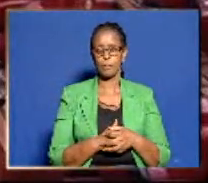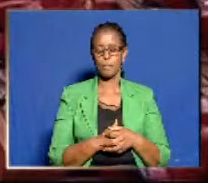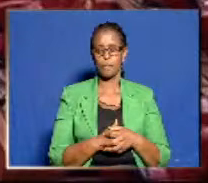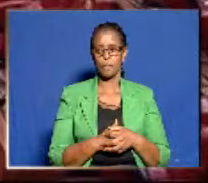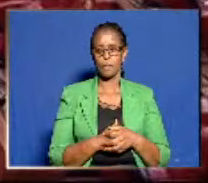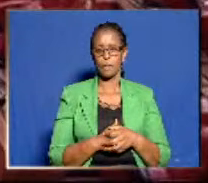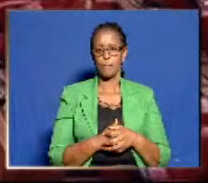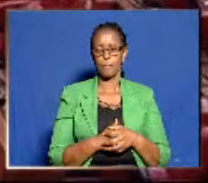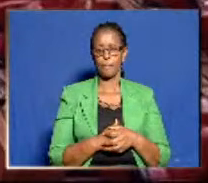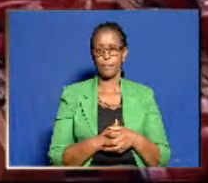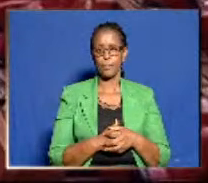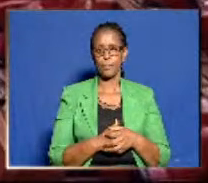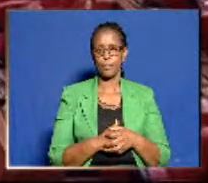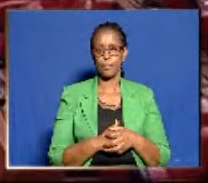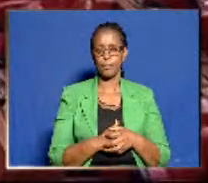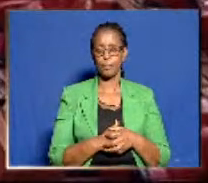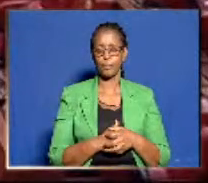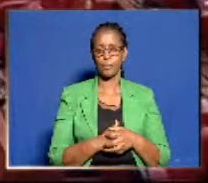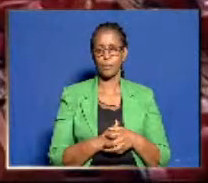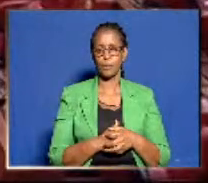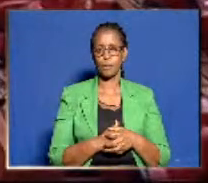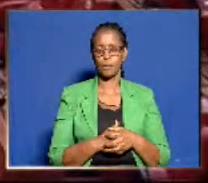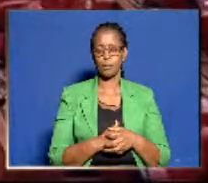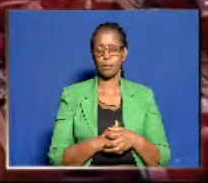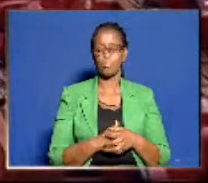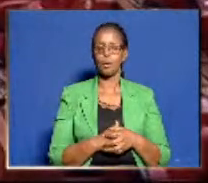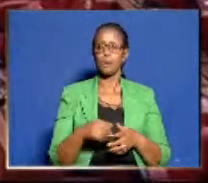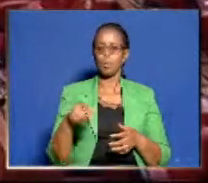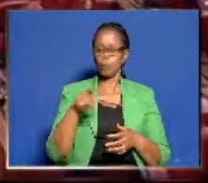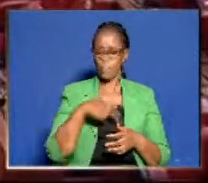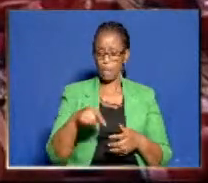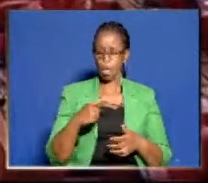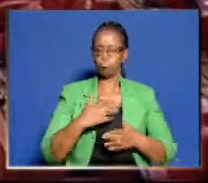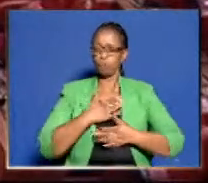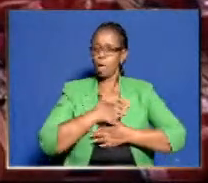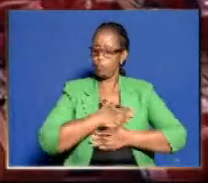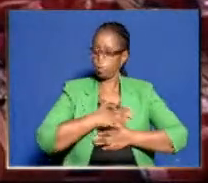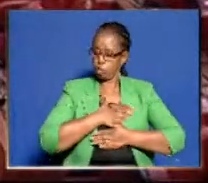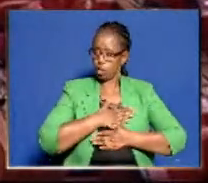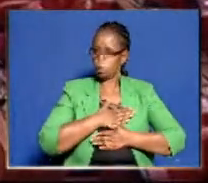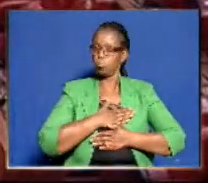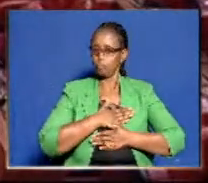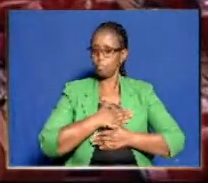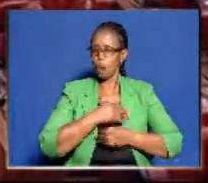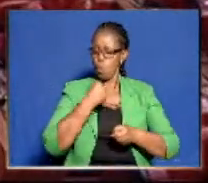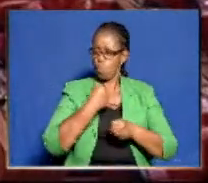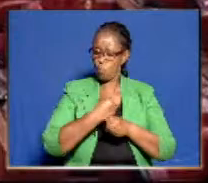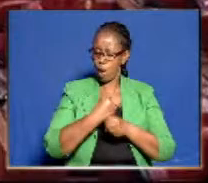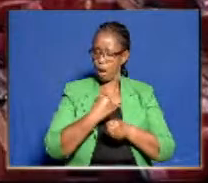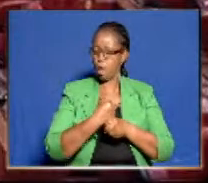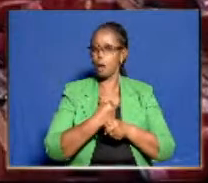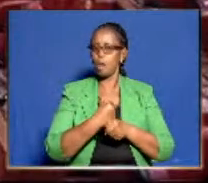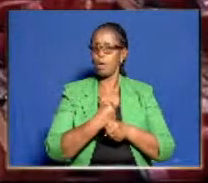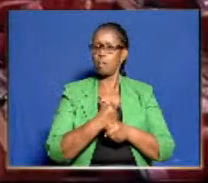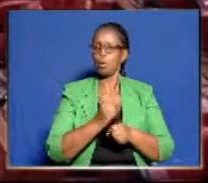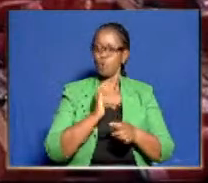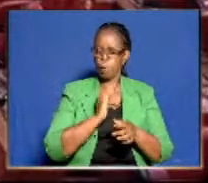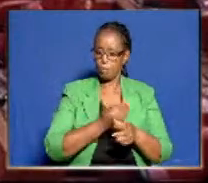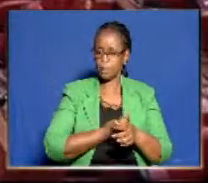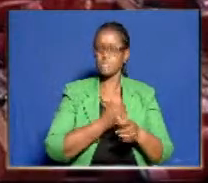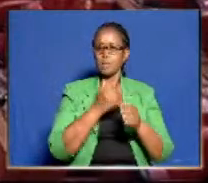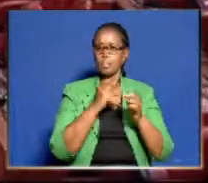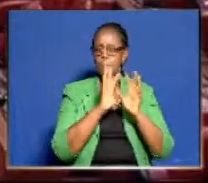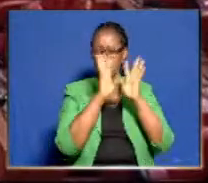onset the support, the tireless work done by the Committee of Budget and